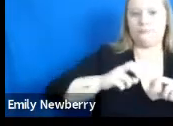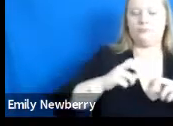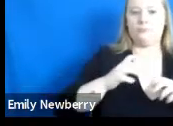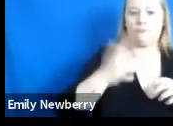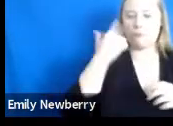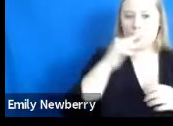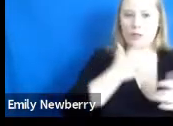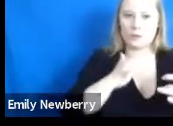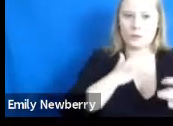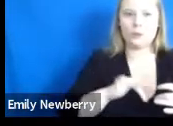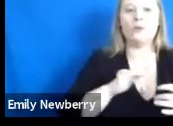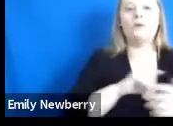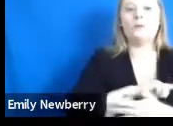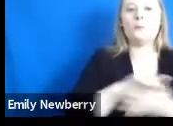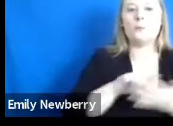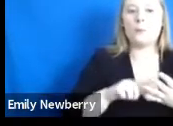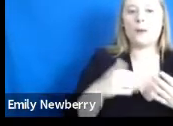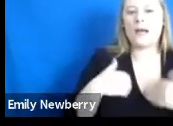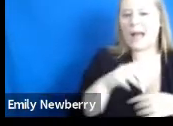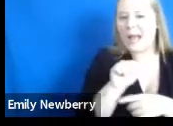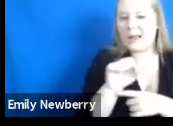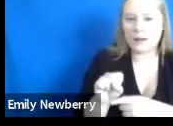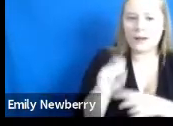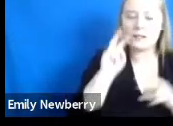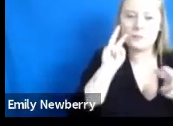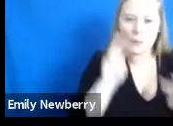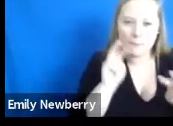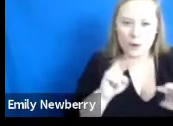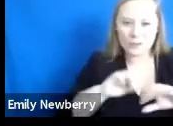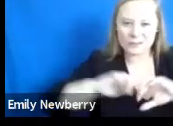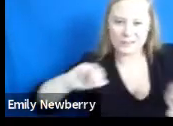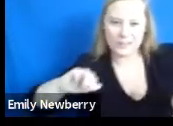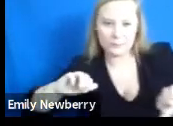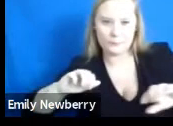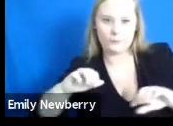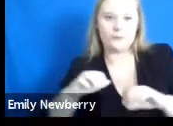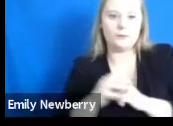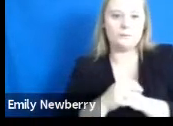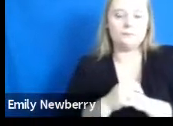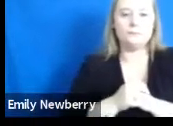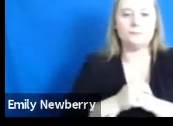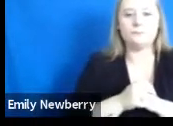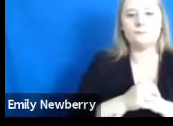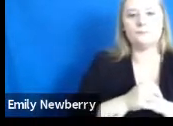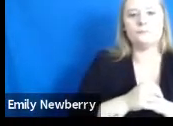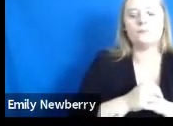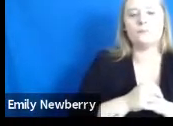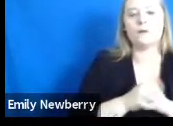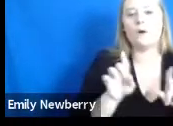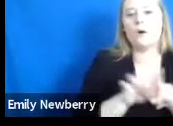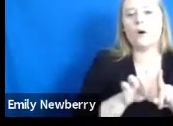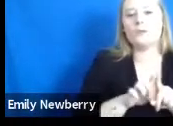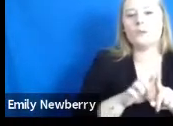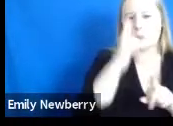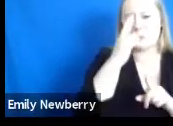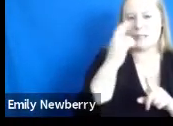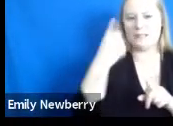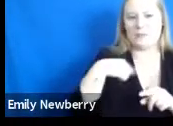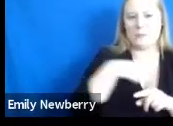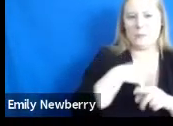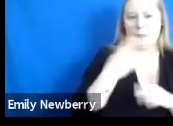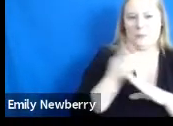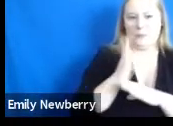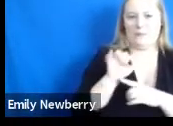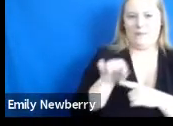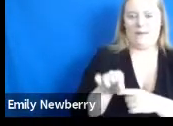Arsenic we monitored in ICP MS separately, which is mass spectrometry. And the reason behind was the concentrations